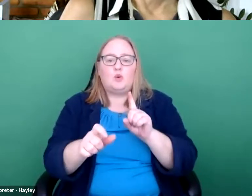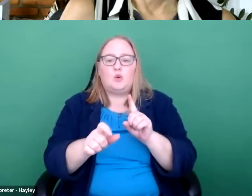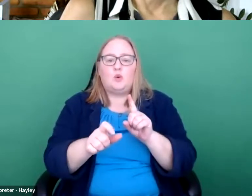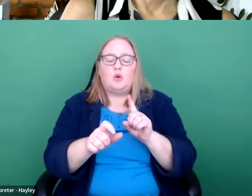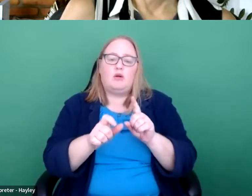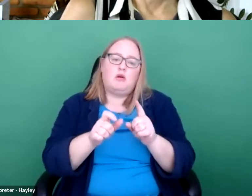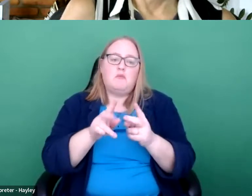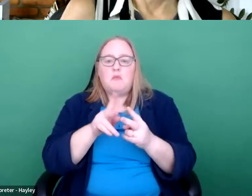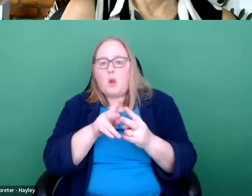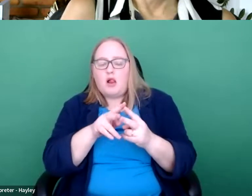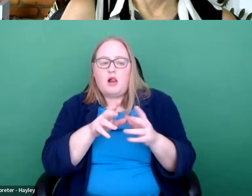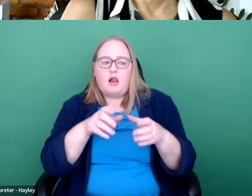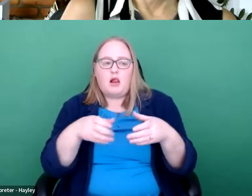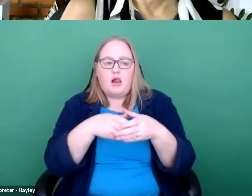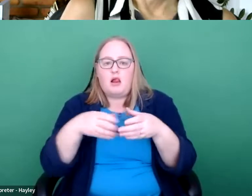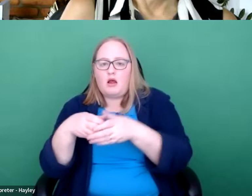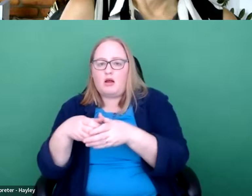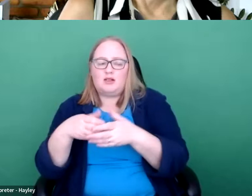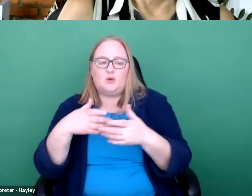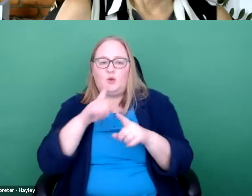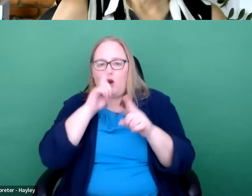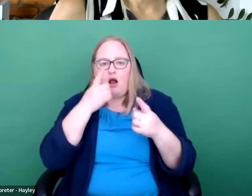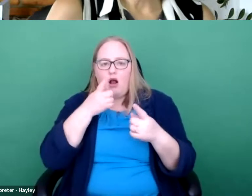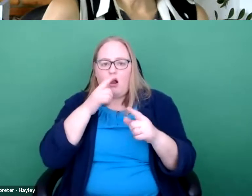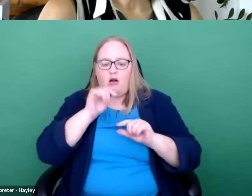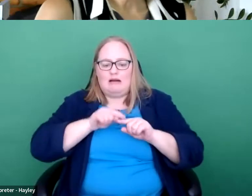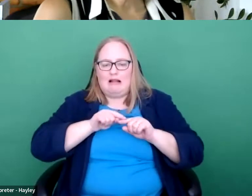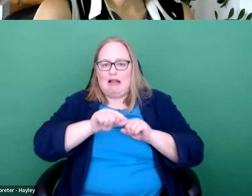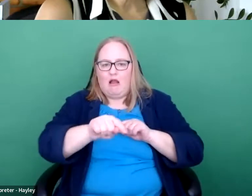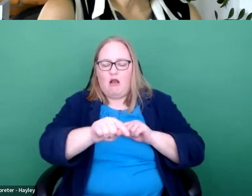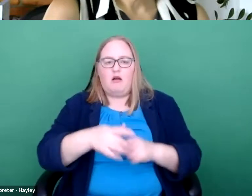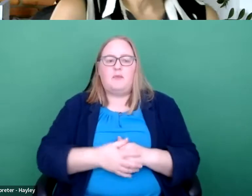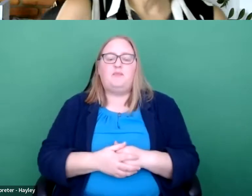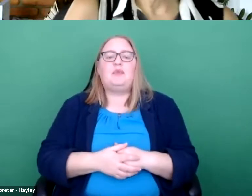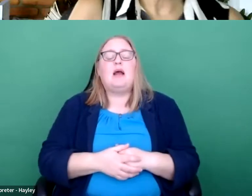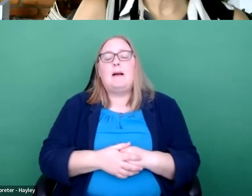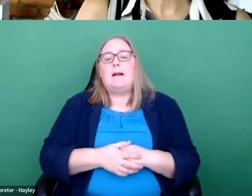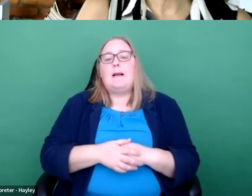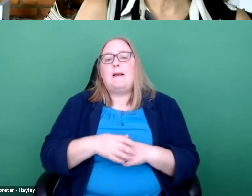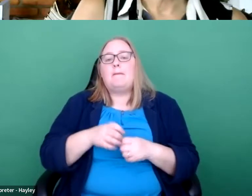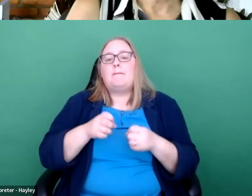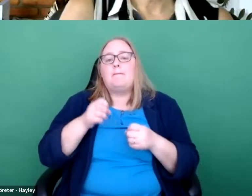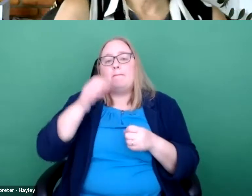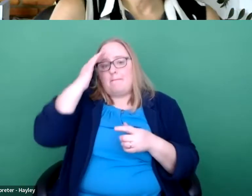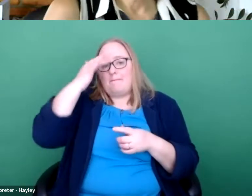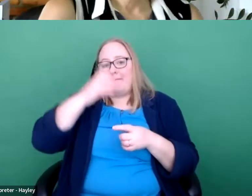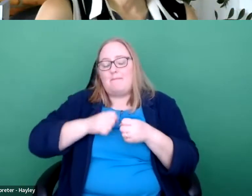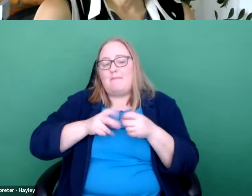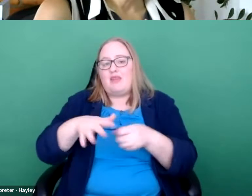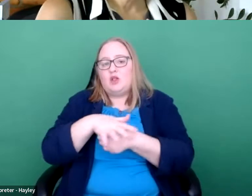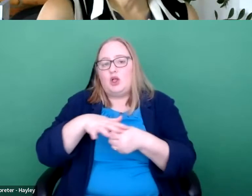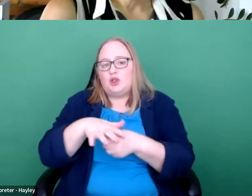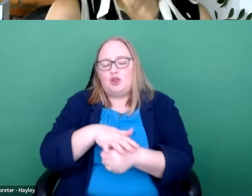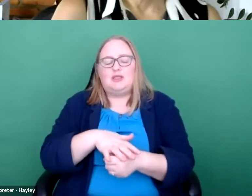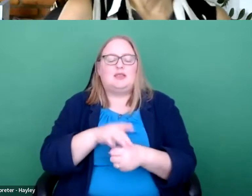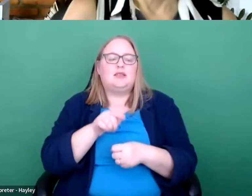of methodologies, that means kind of a, more practically a multi-method approach. And that's kind of one of the things that with the neighborhood work